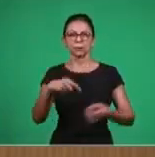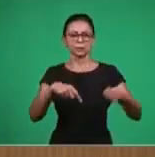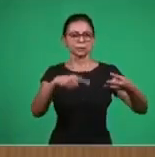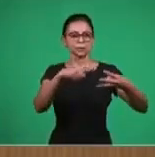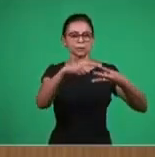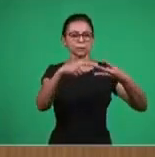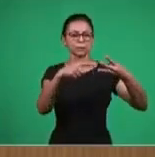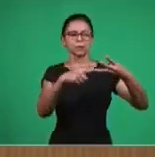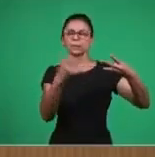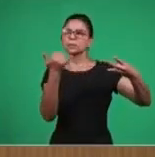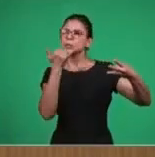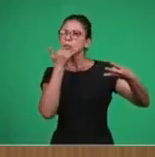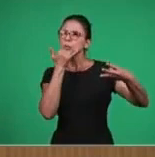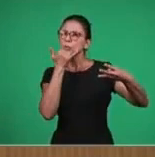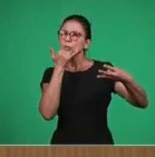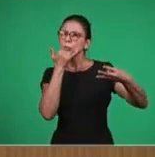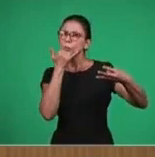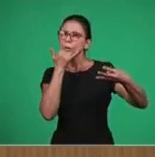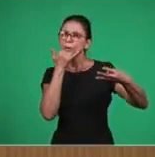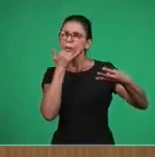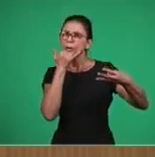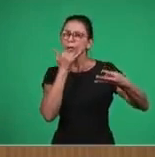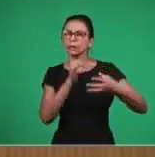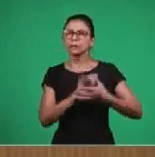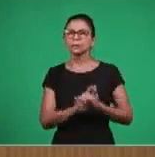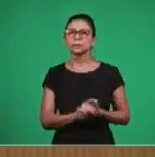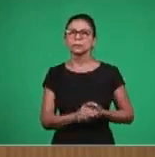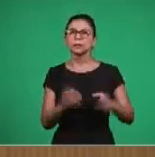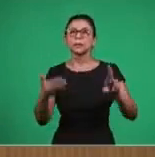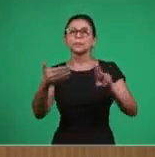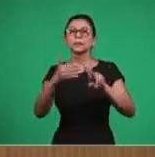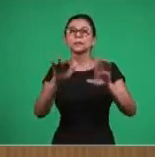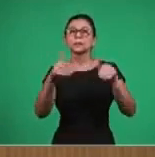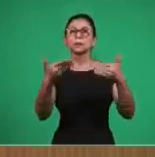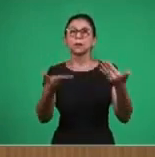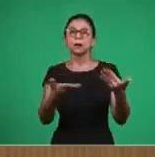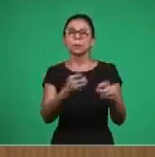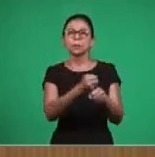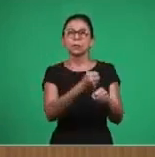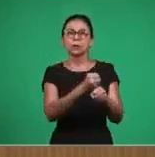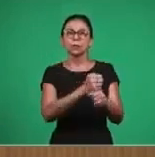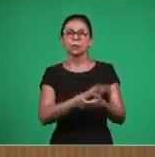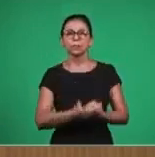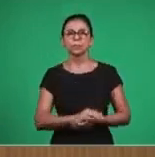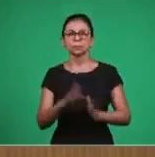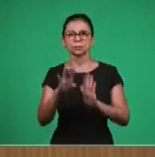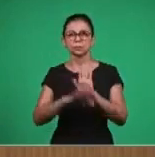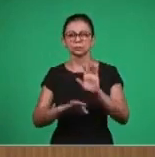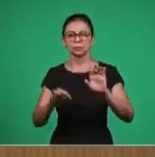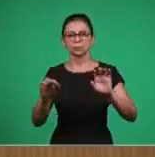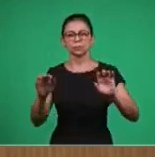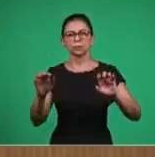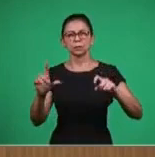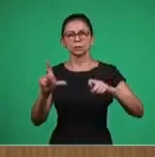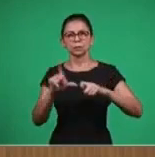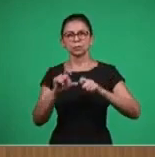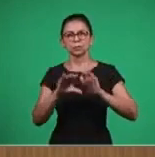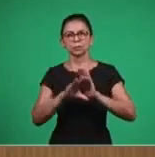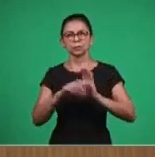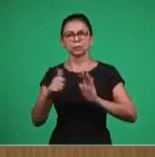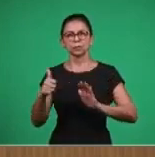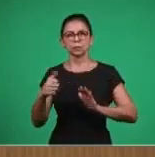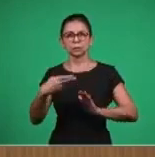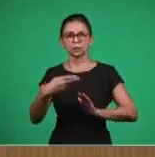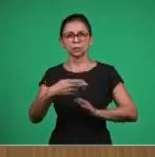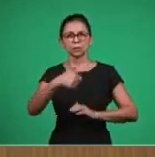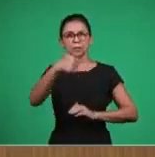To whom it is directed to the work of the Holy Spirit. And the text is Luke 14, verse 18,